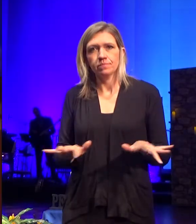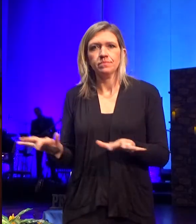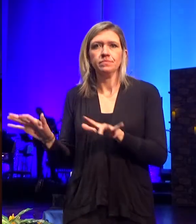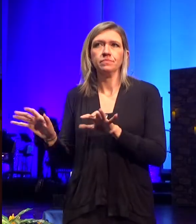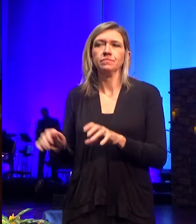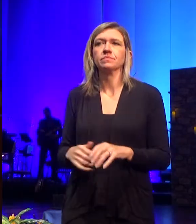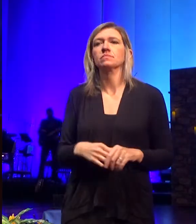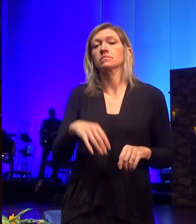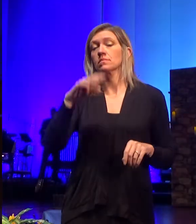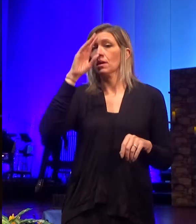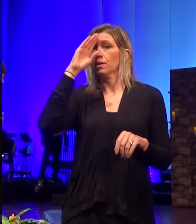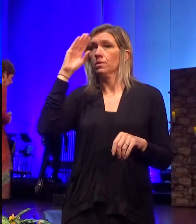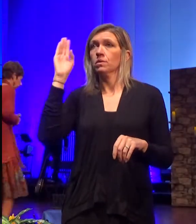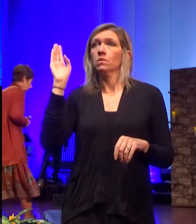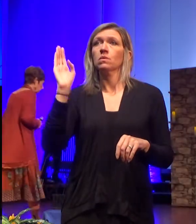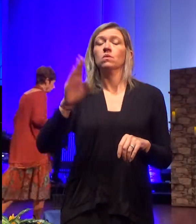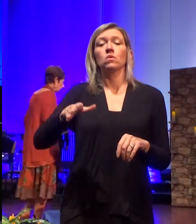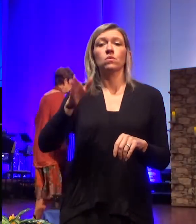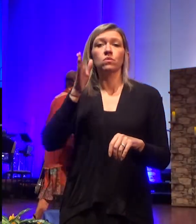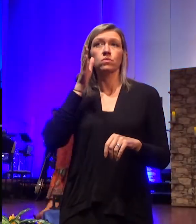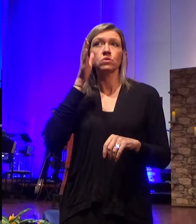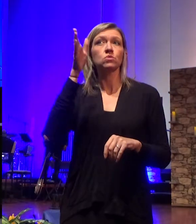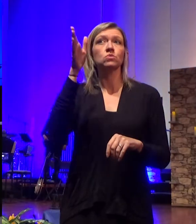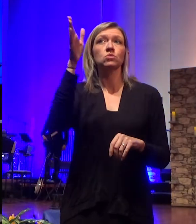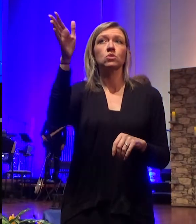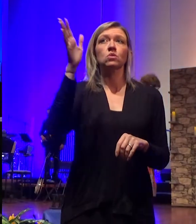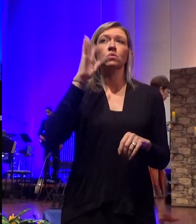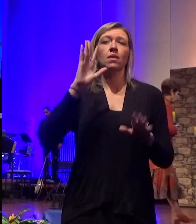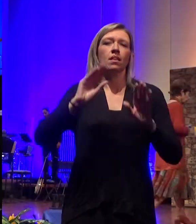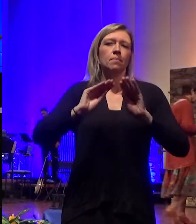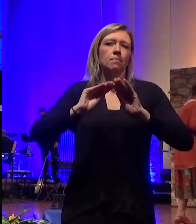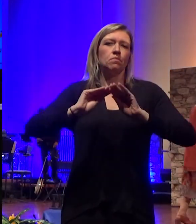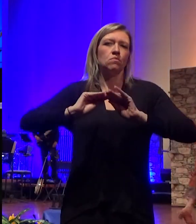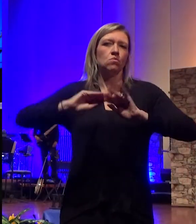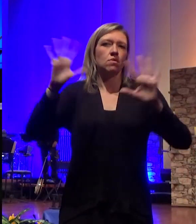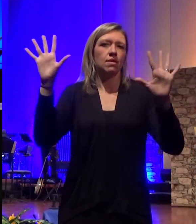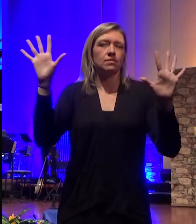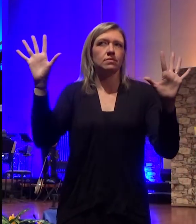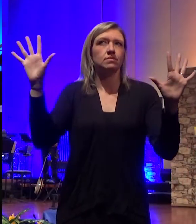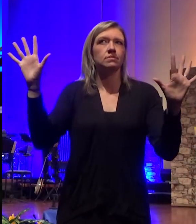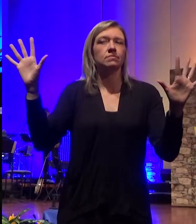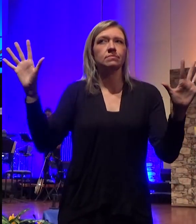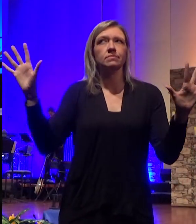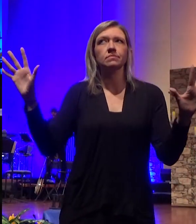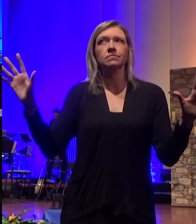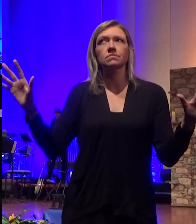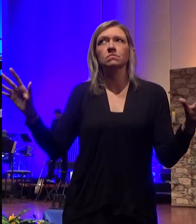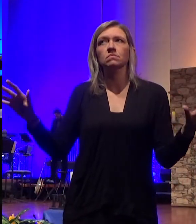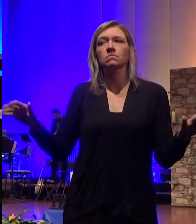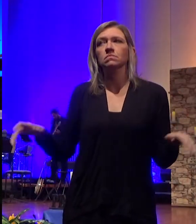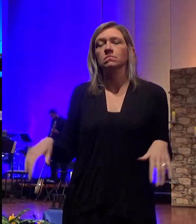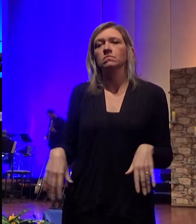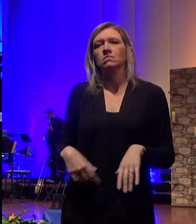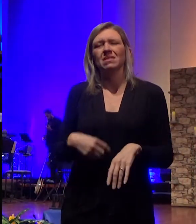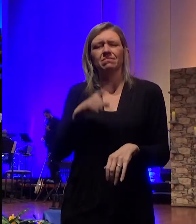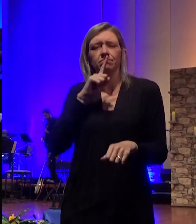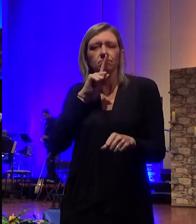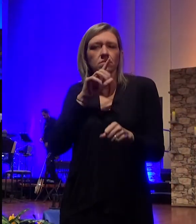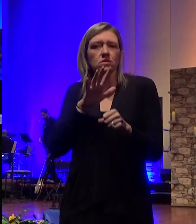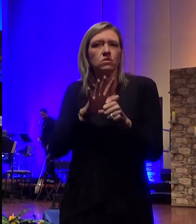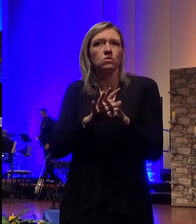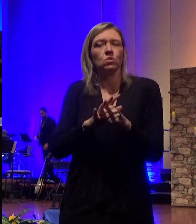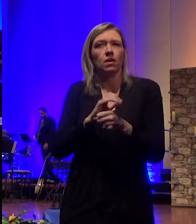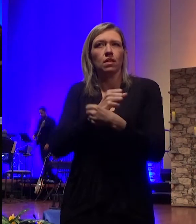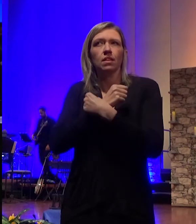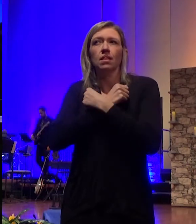I know there's gonna be some brighter days. I swear that